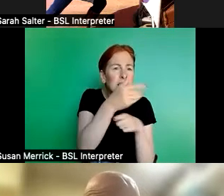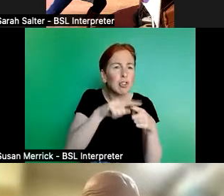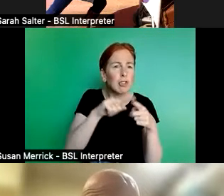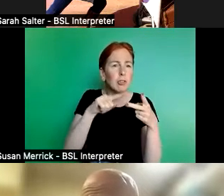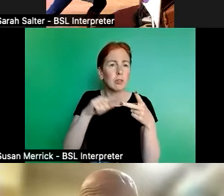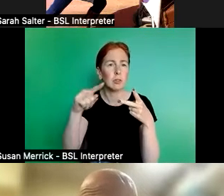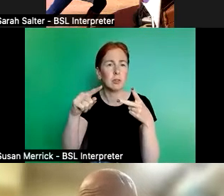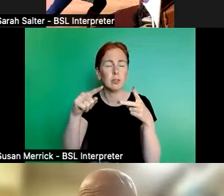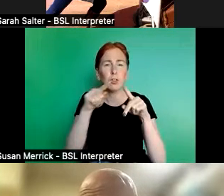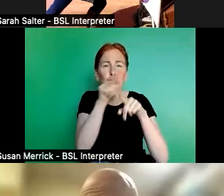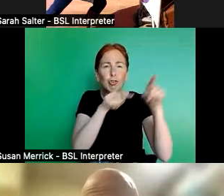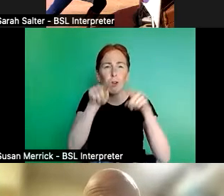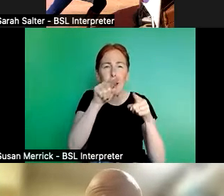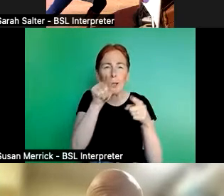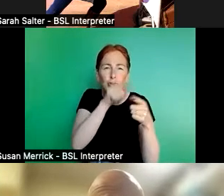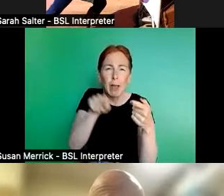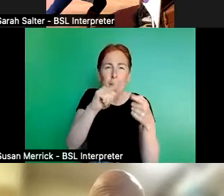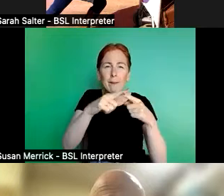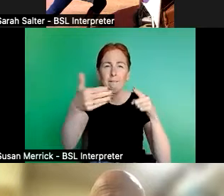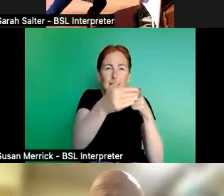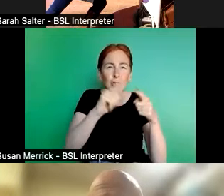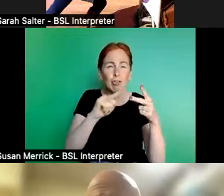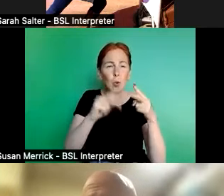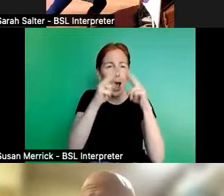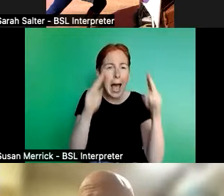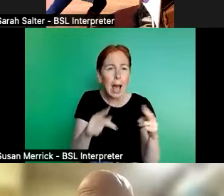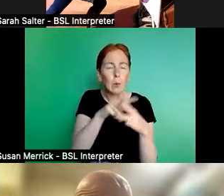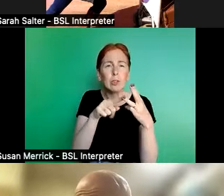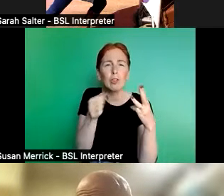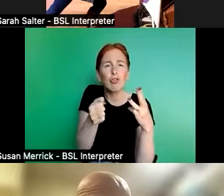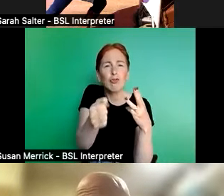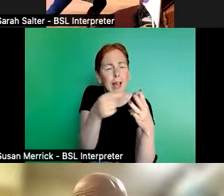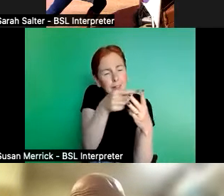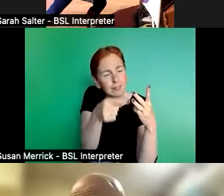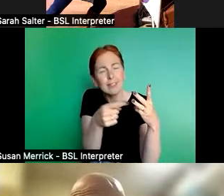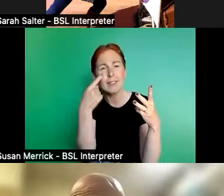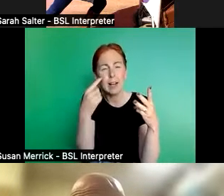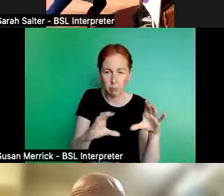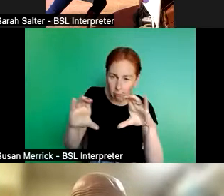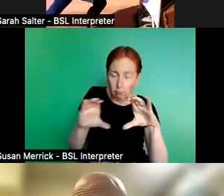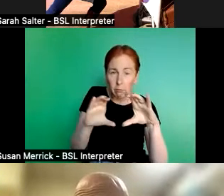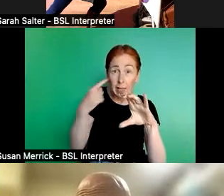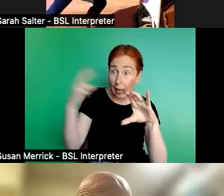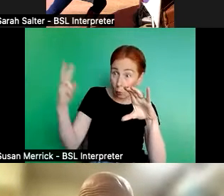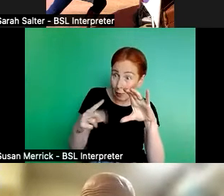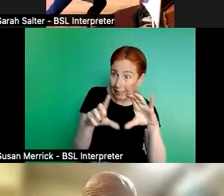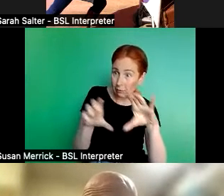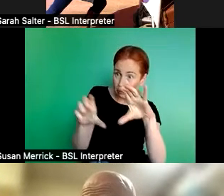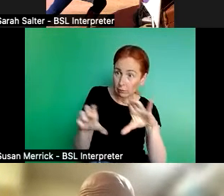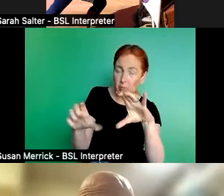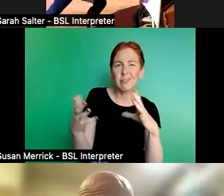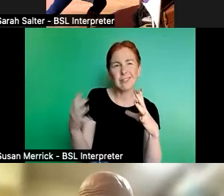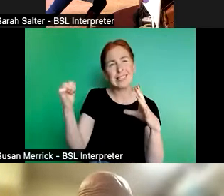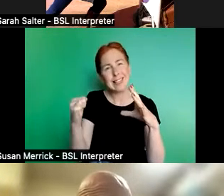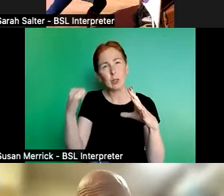So there is some utility. And we can plot these visual norms on a